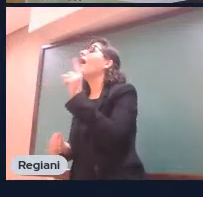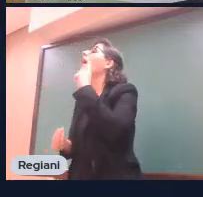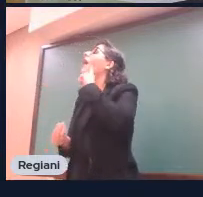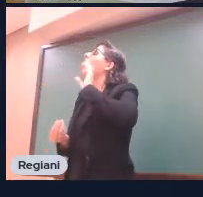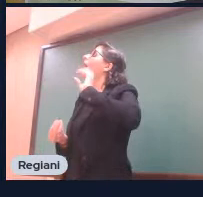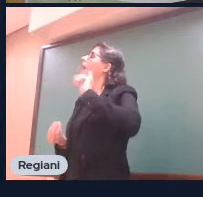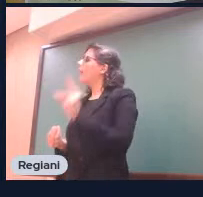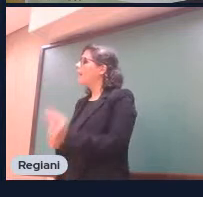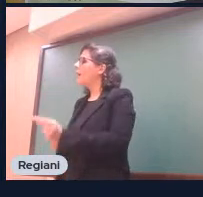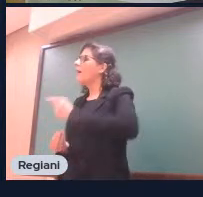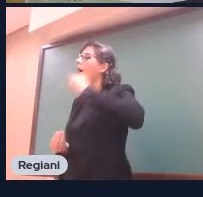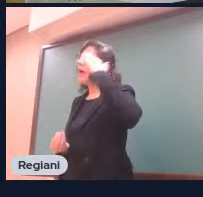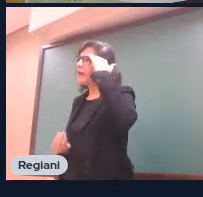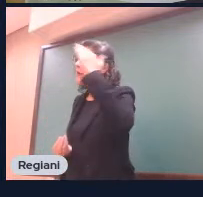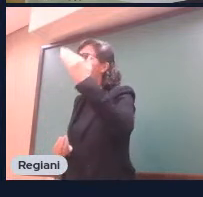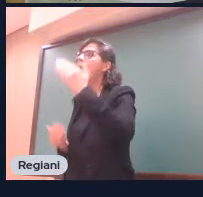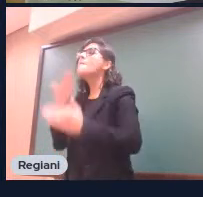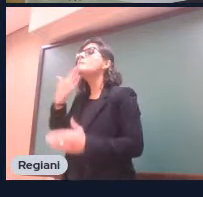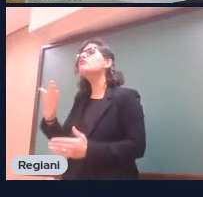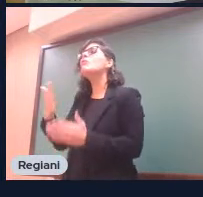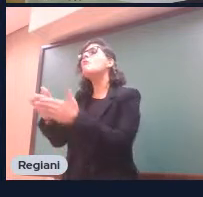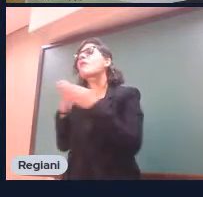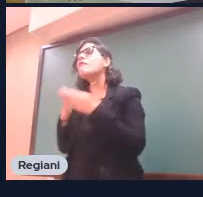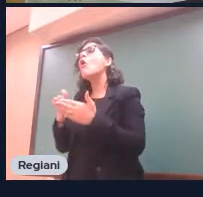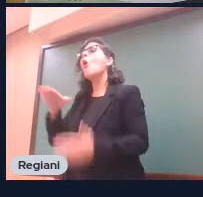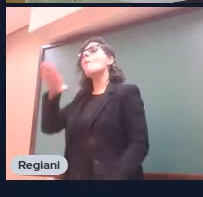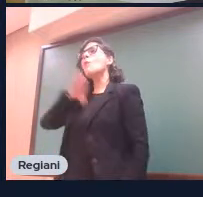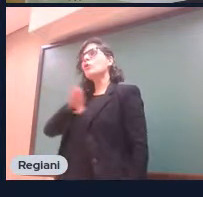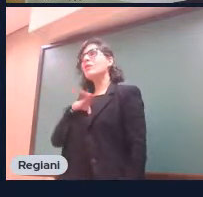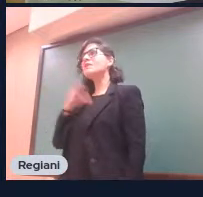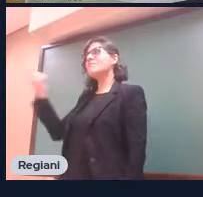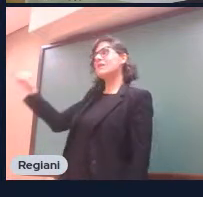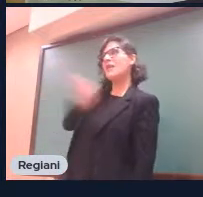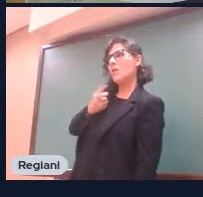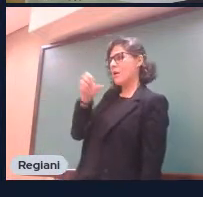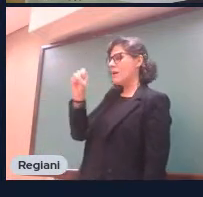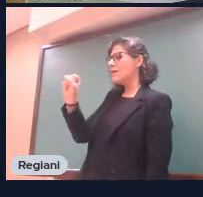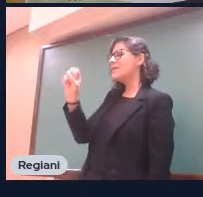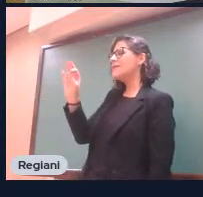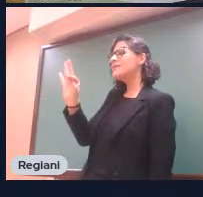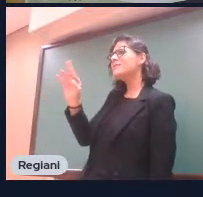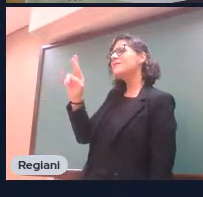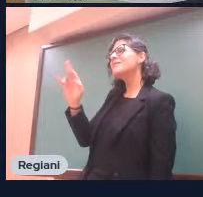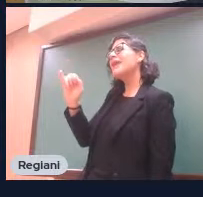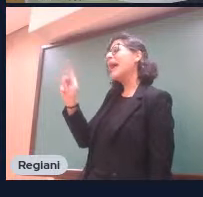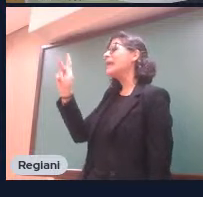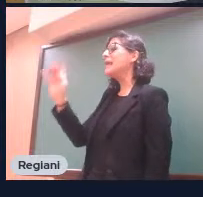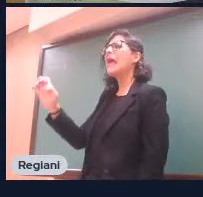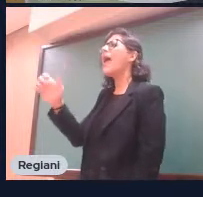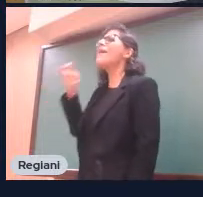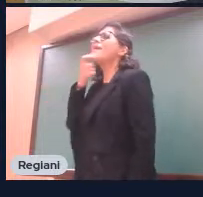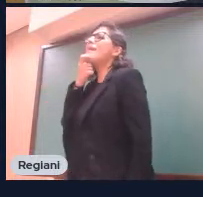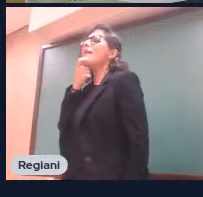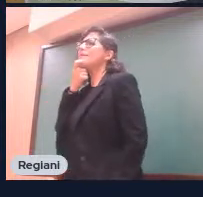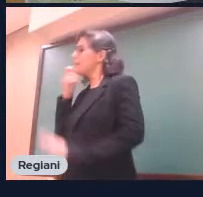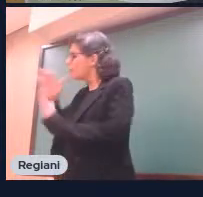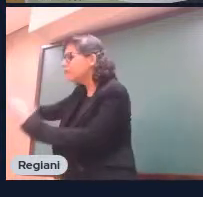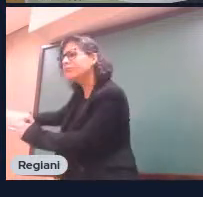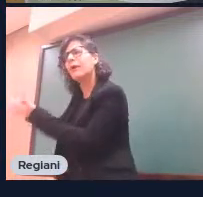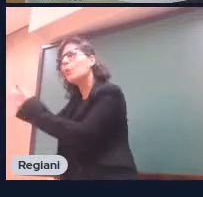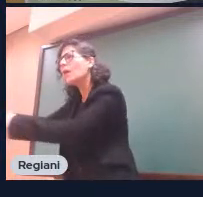give this in Portuguese. You give me strike. I don't want strike. I want greve.